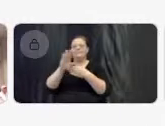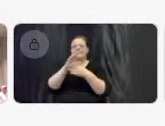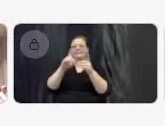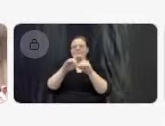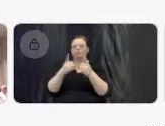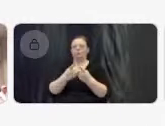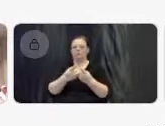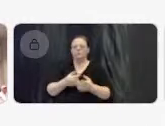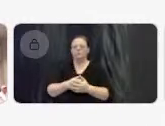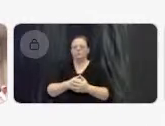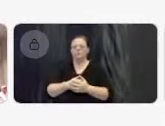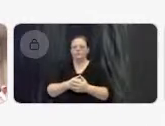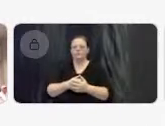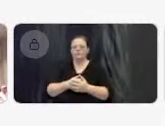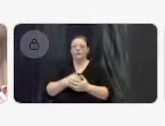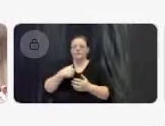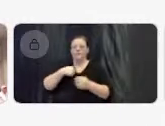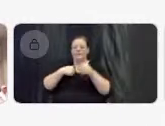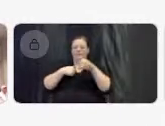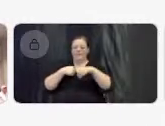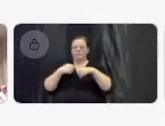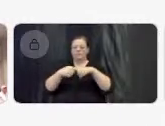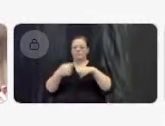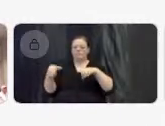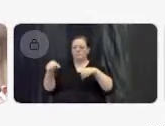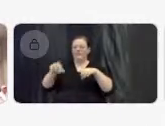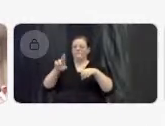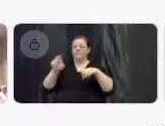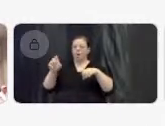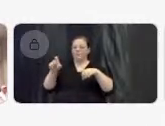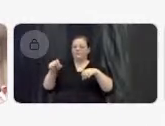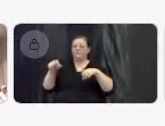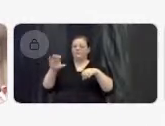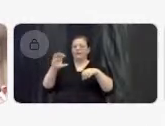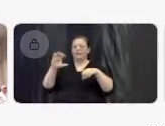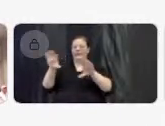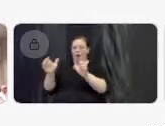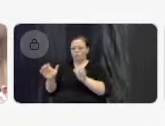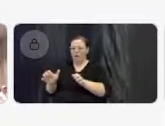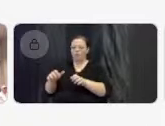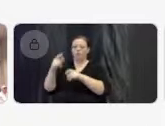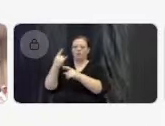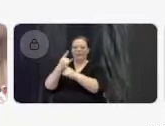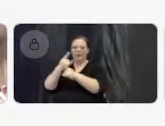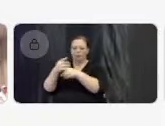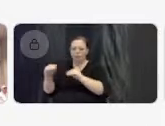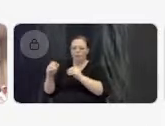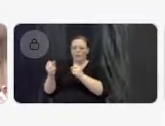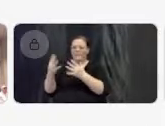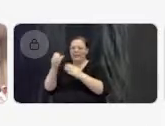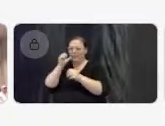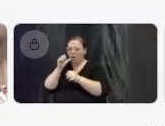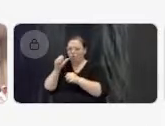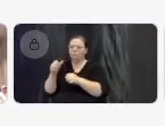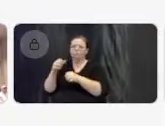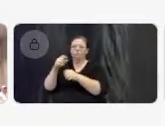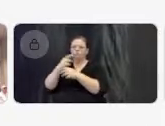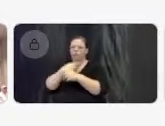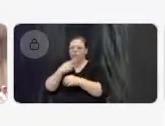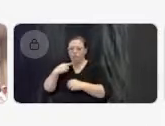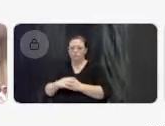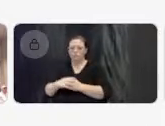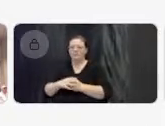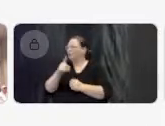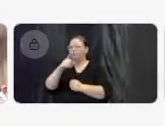district. Across the street from me is a pharmacy, a chiropractor, a liquor store, many bars, and restaurants.